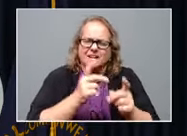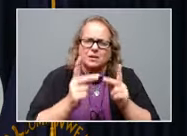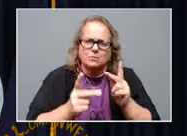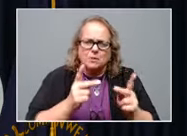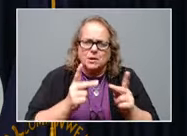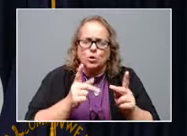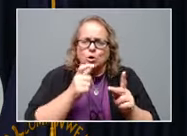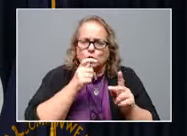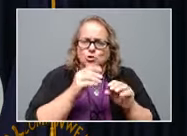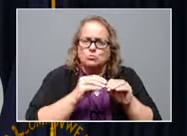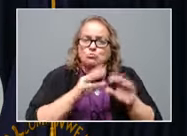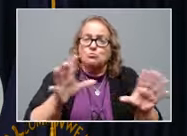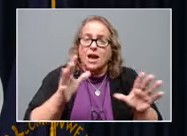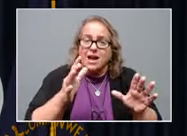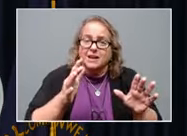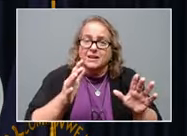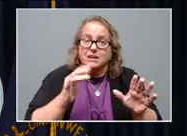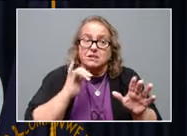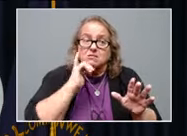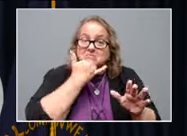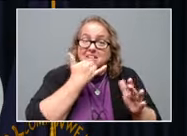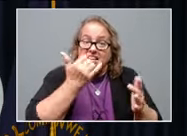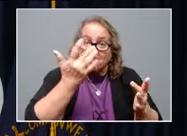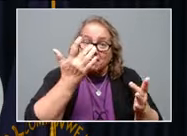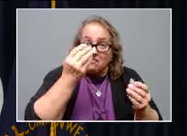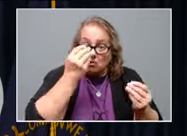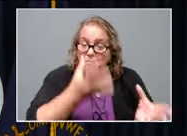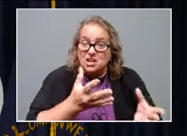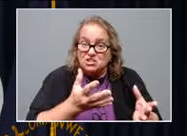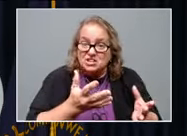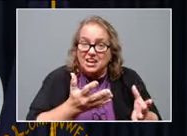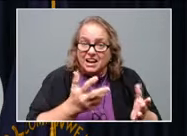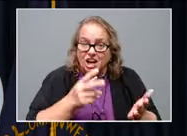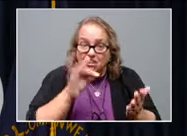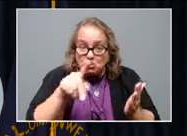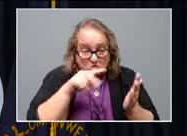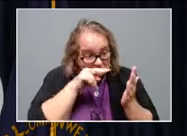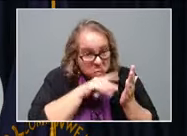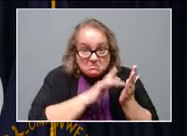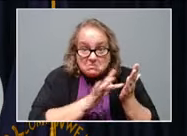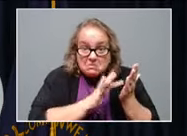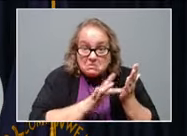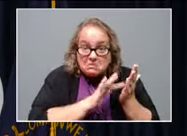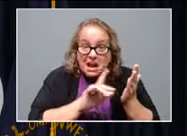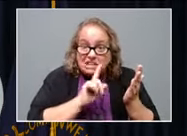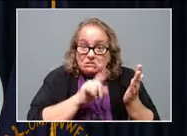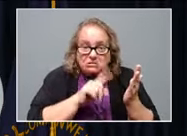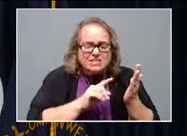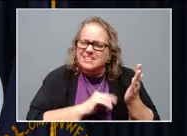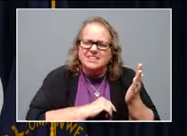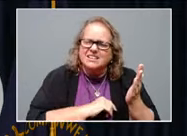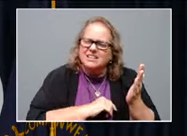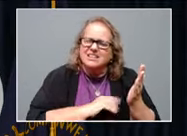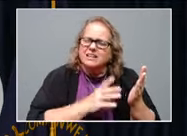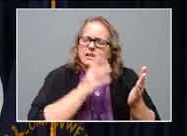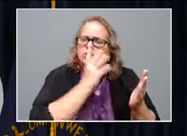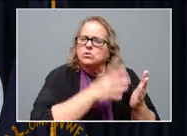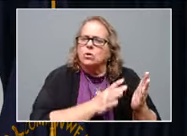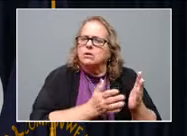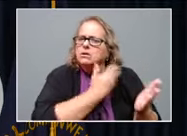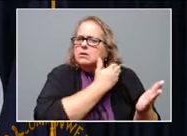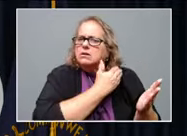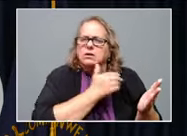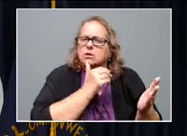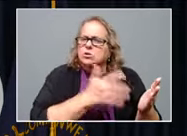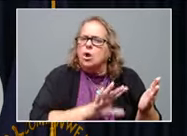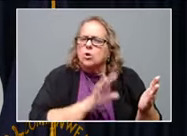oxygen. If they weren't on social media, if they didn't make the news, just no oxygen at all, because